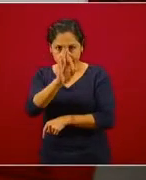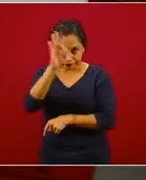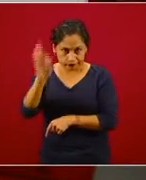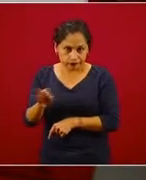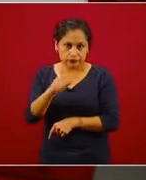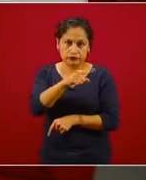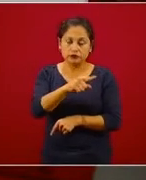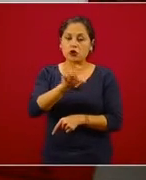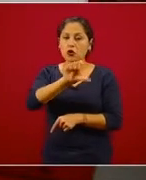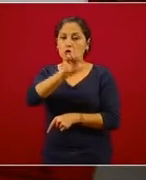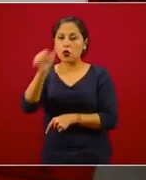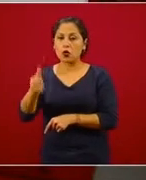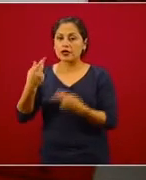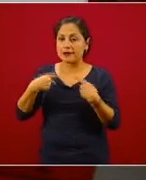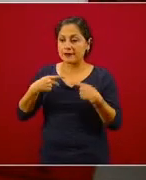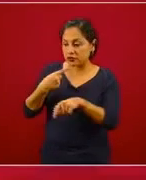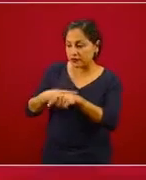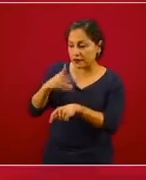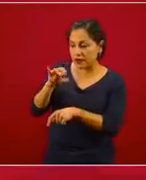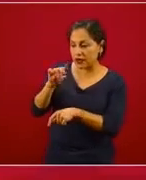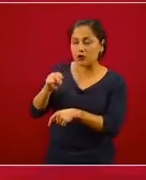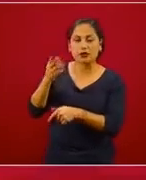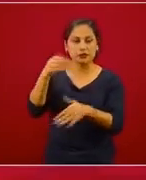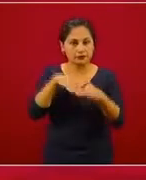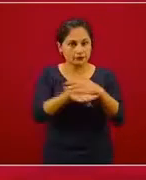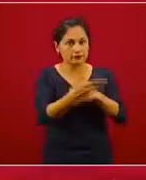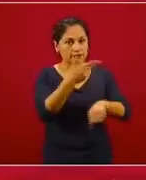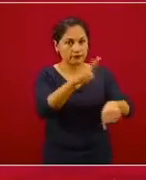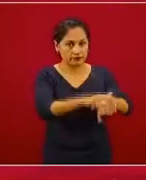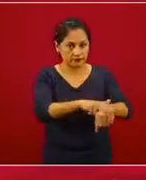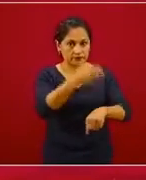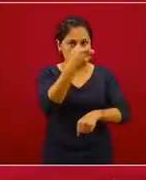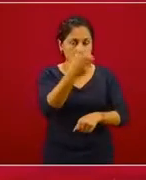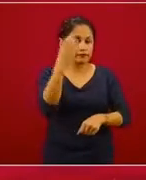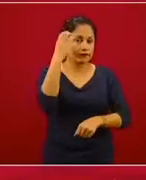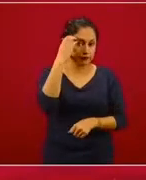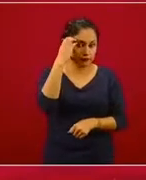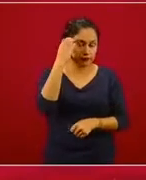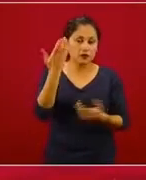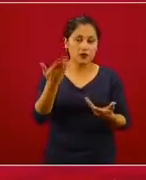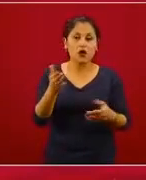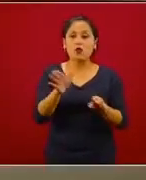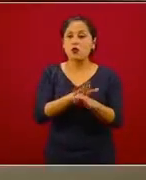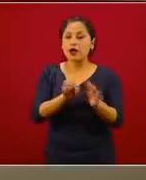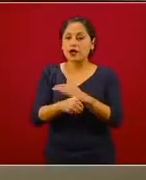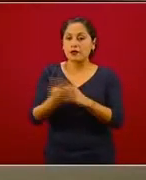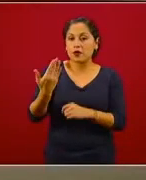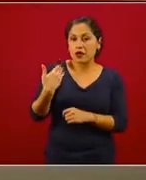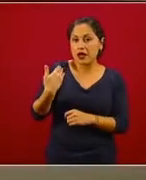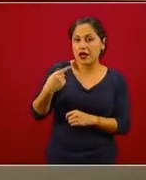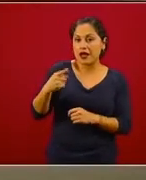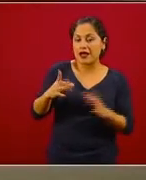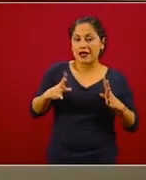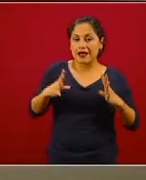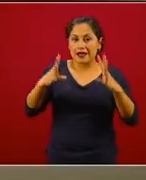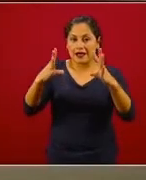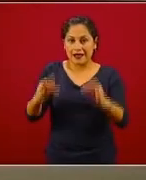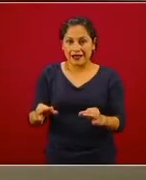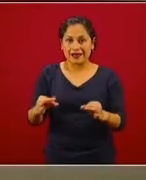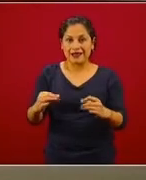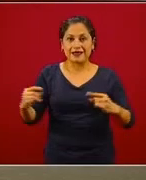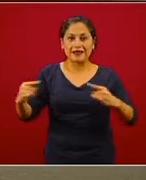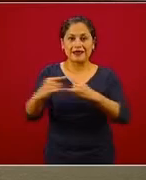moving some resources, moving some procedures that are not essential, and use some temporary